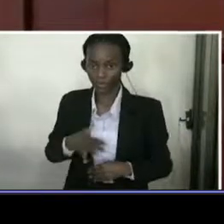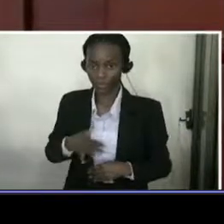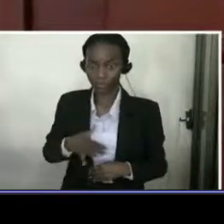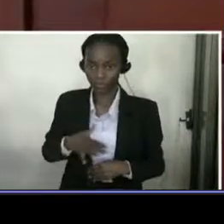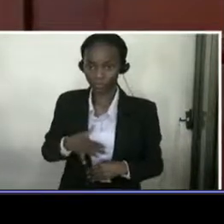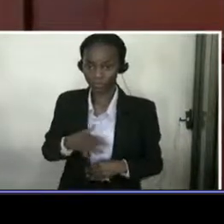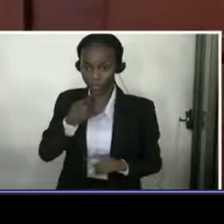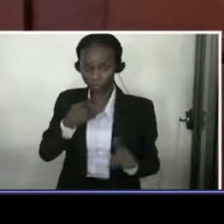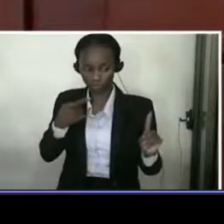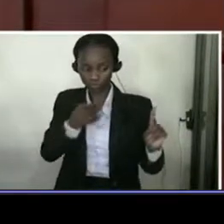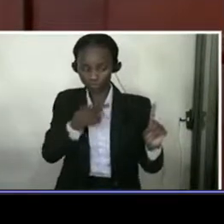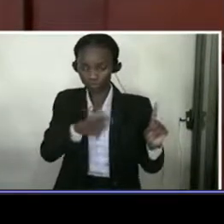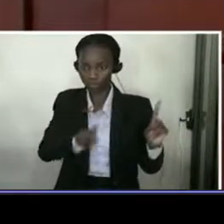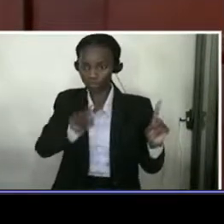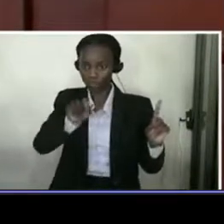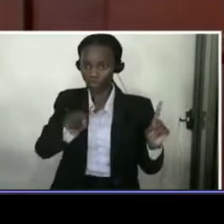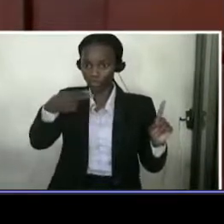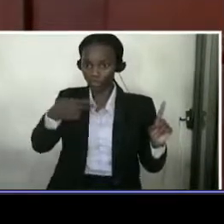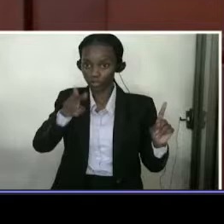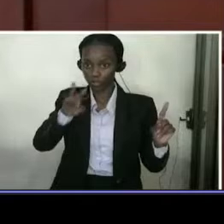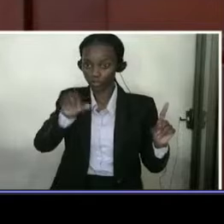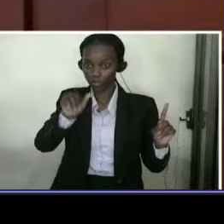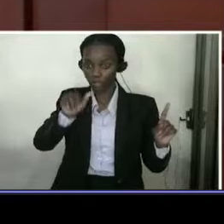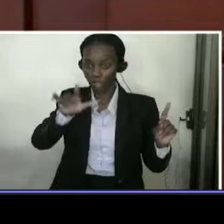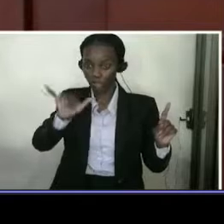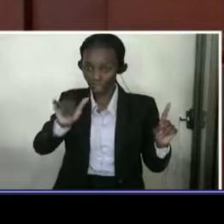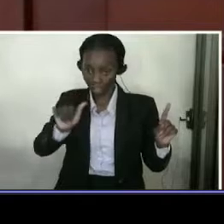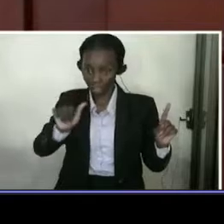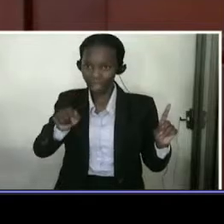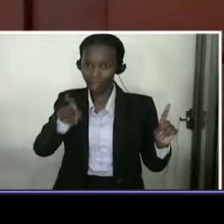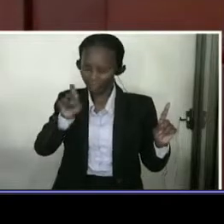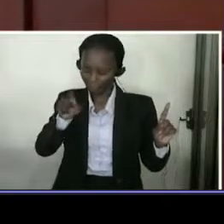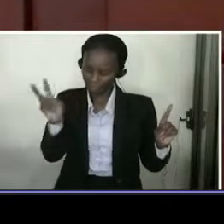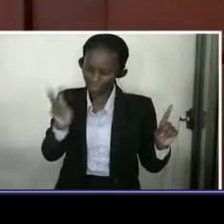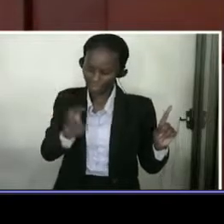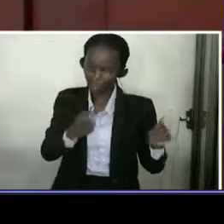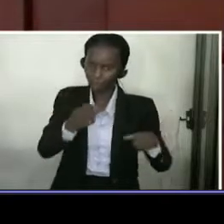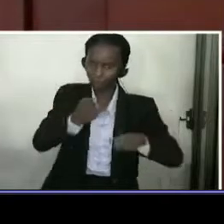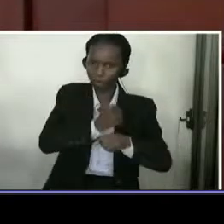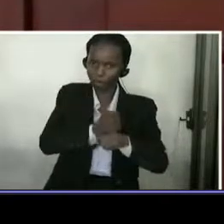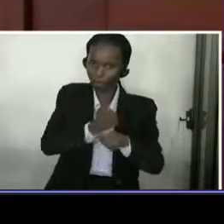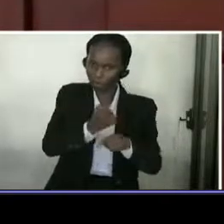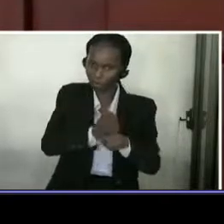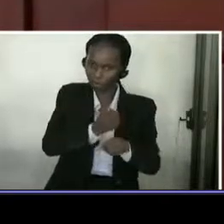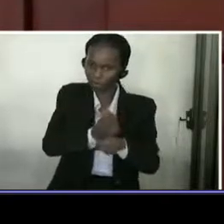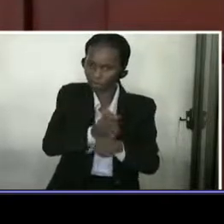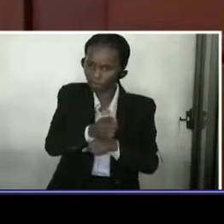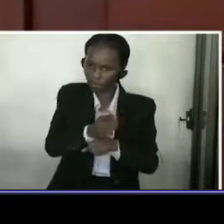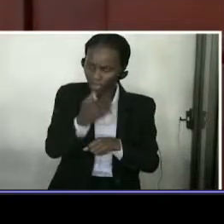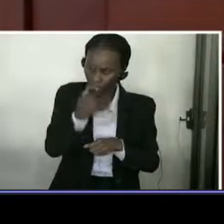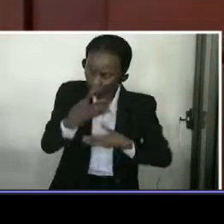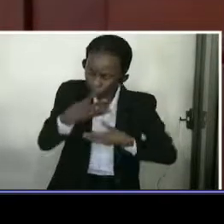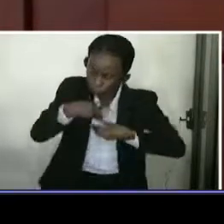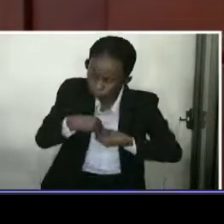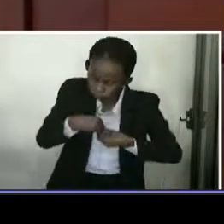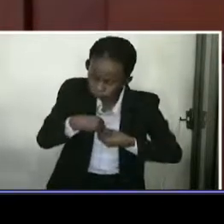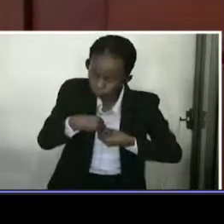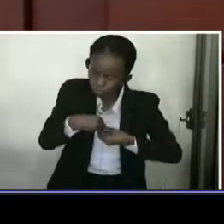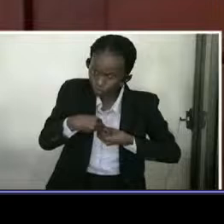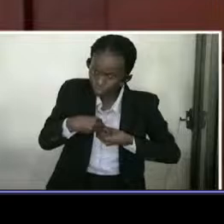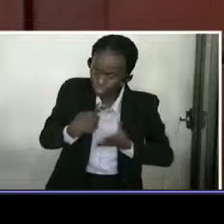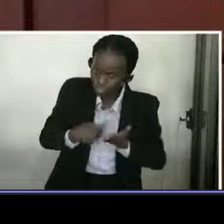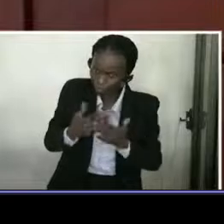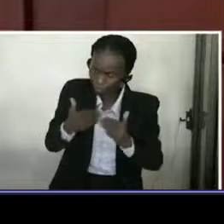ukuthi kuyaziwa phela emsebenzini ube ingxenye yokudiscuss ngaphambi kokuba uzokhuluma uzodebate